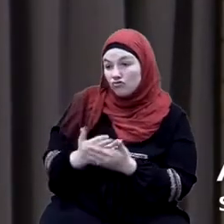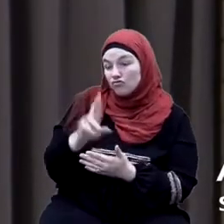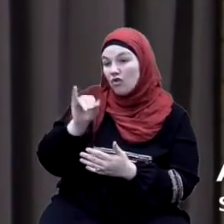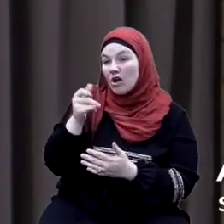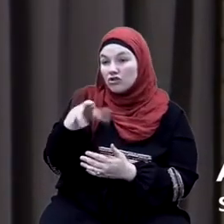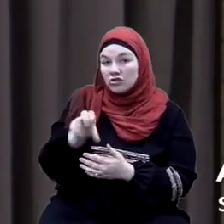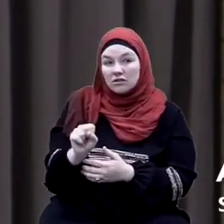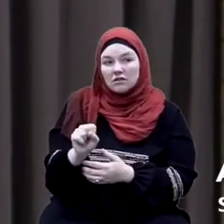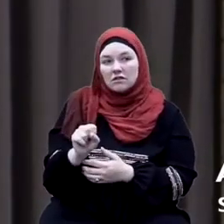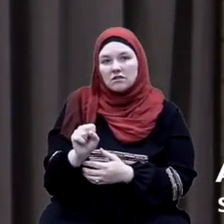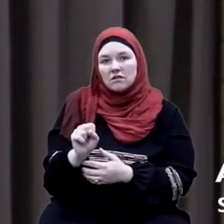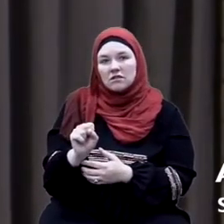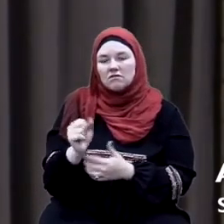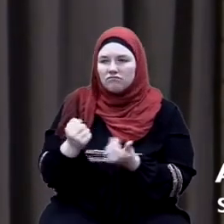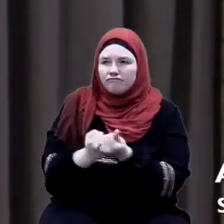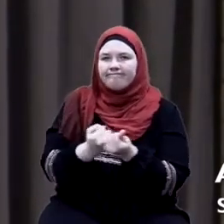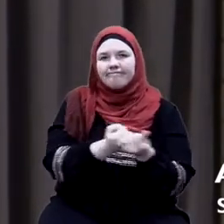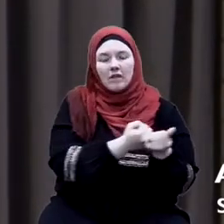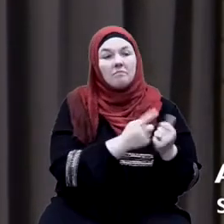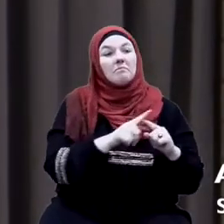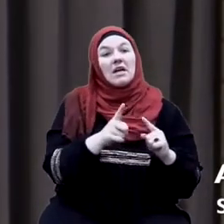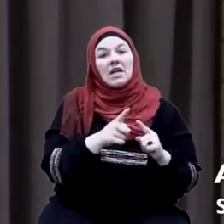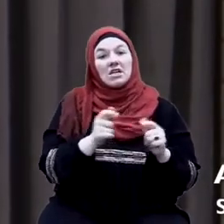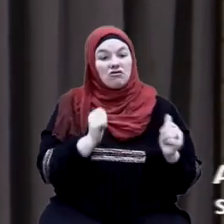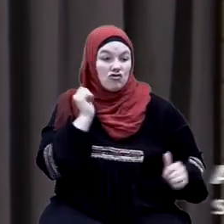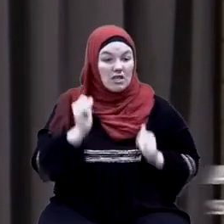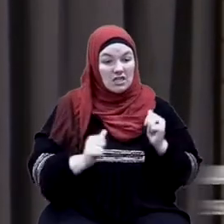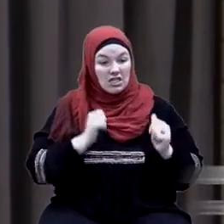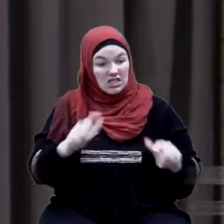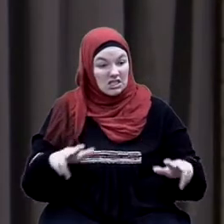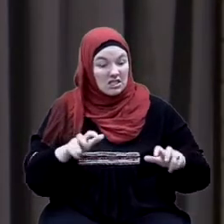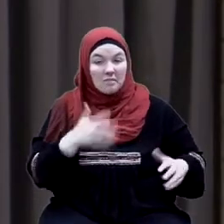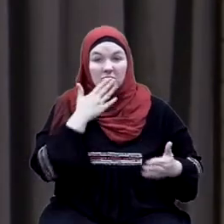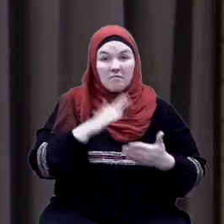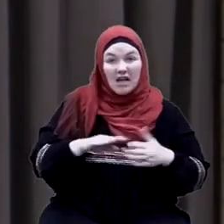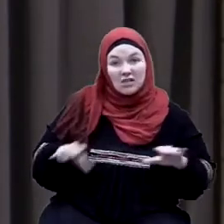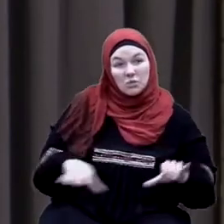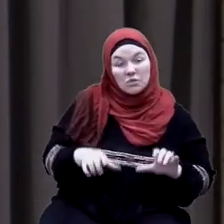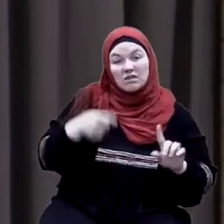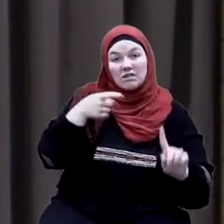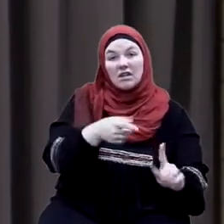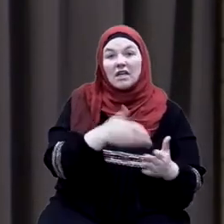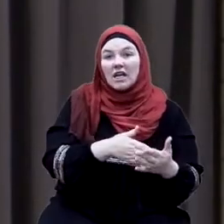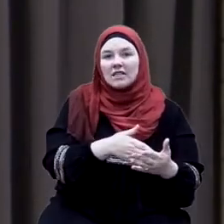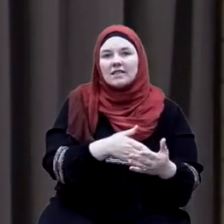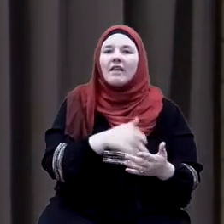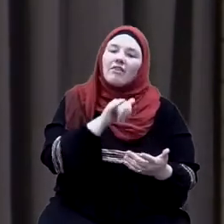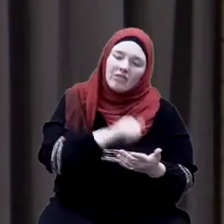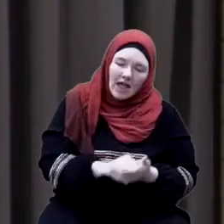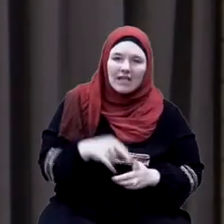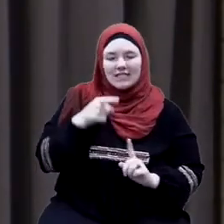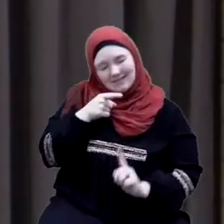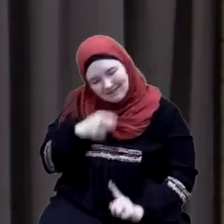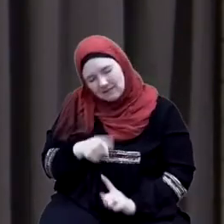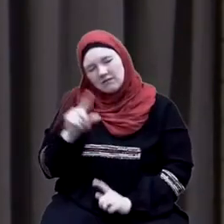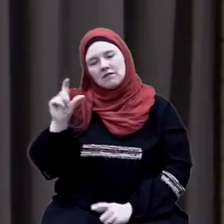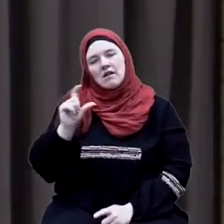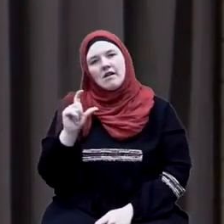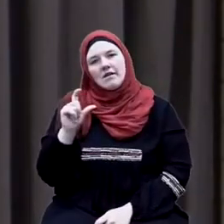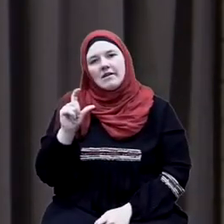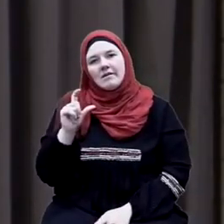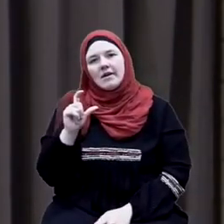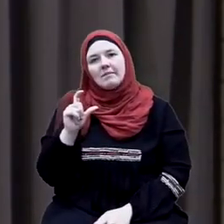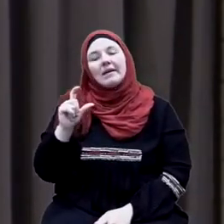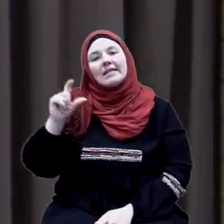and never cooperate in matters of aggression and sinfulness. This is what Islam is.